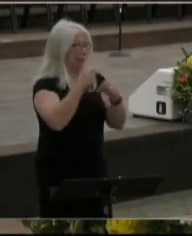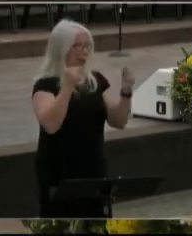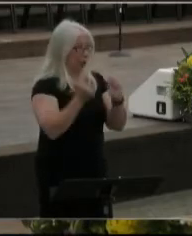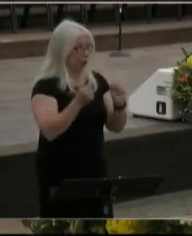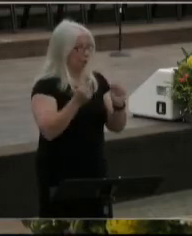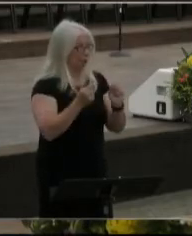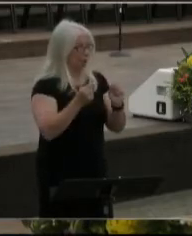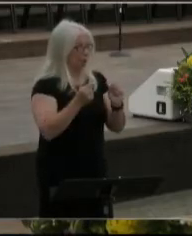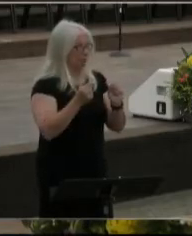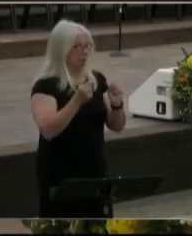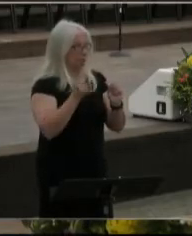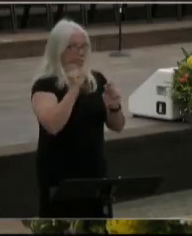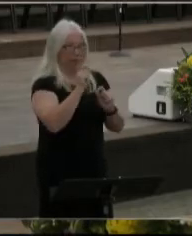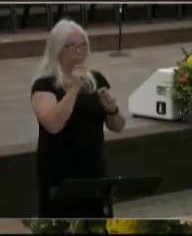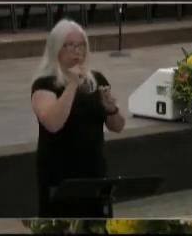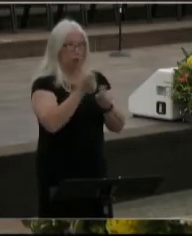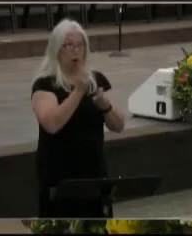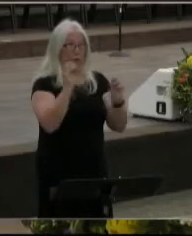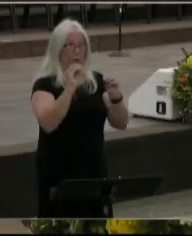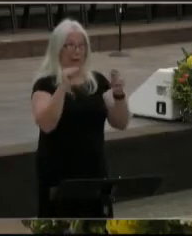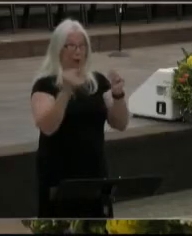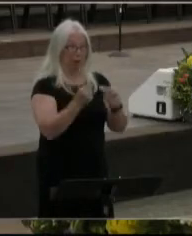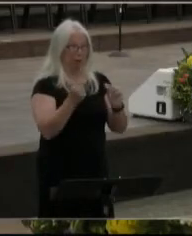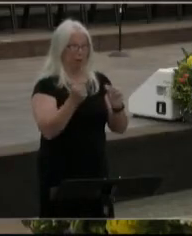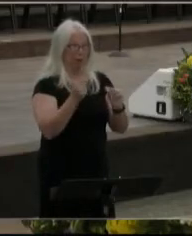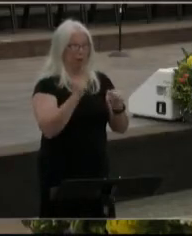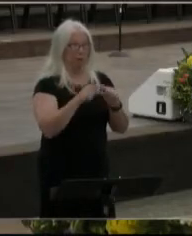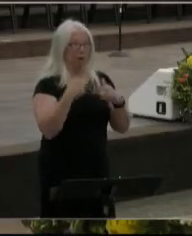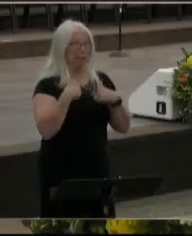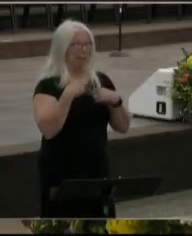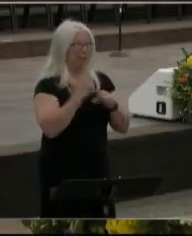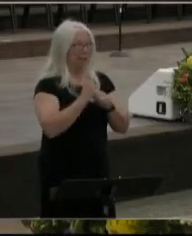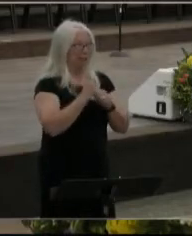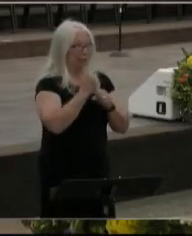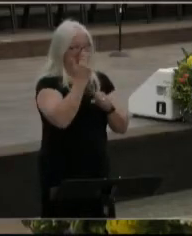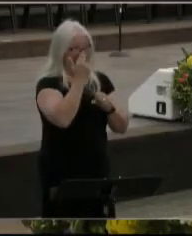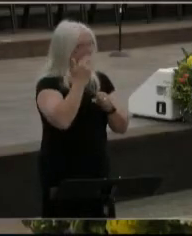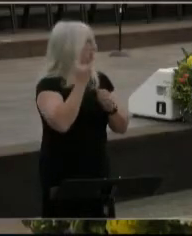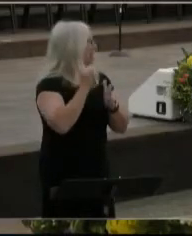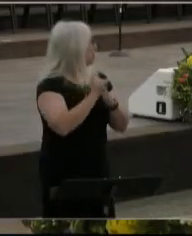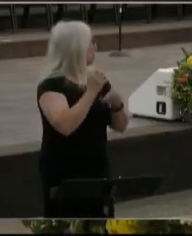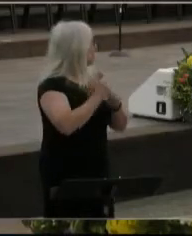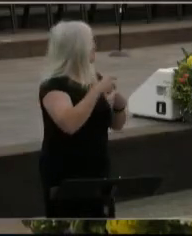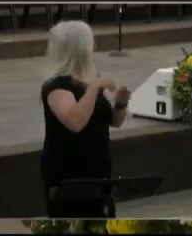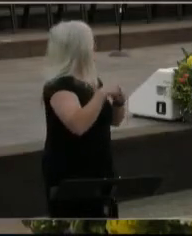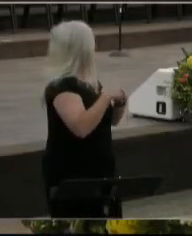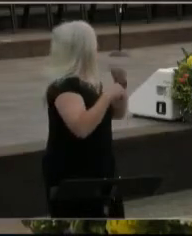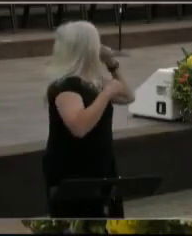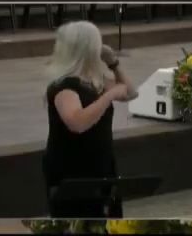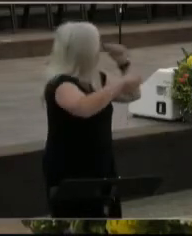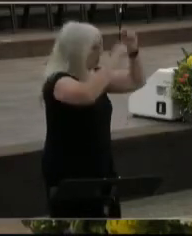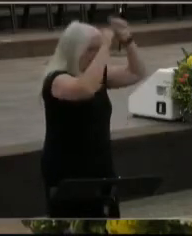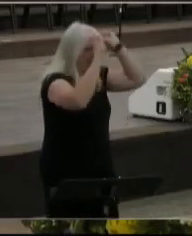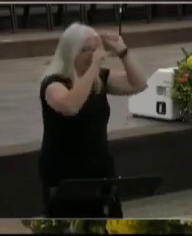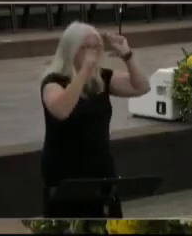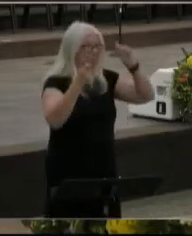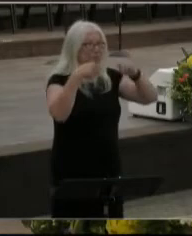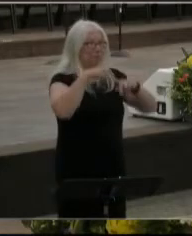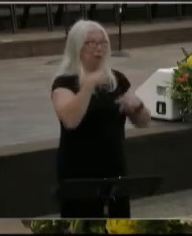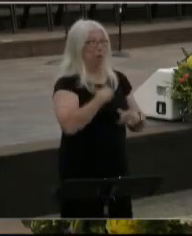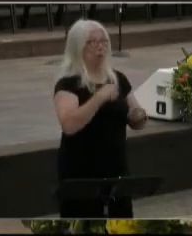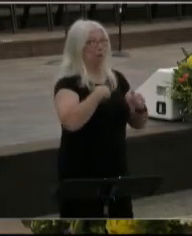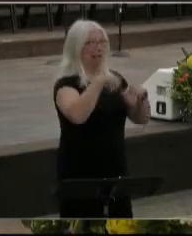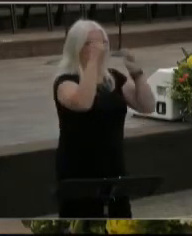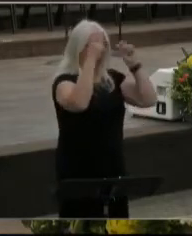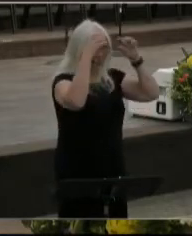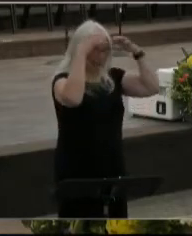hurt. Period. No jokes. I don't want anybody to get hurt. But I do get a little bit tickled, man. You got them in there, and they got the cowboy hat. And I've always wished I had